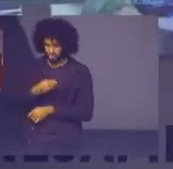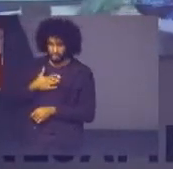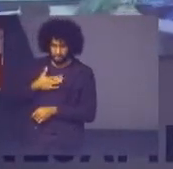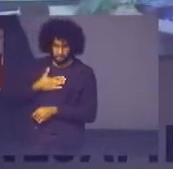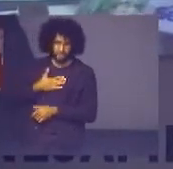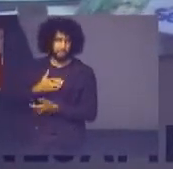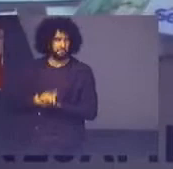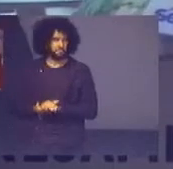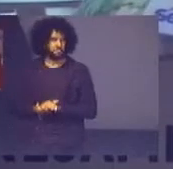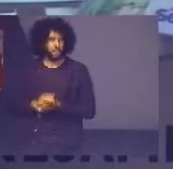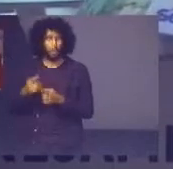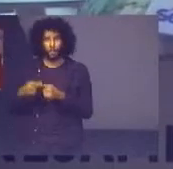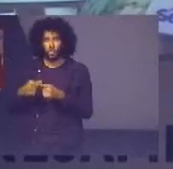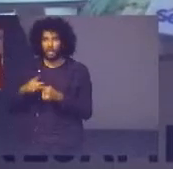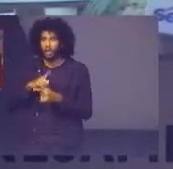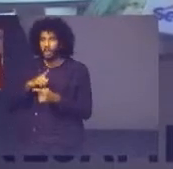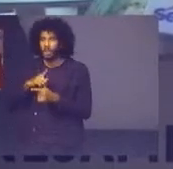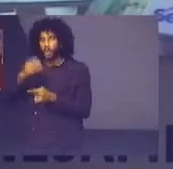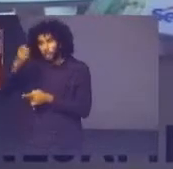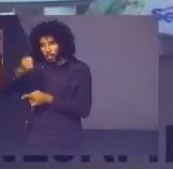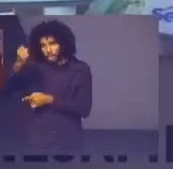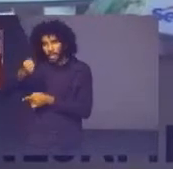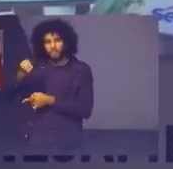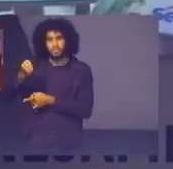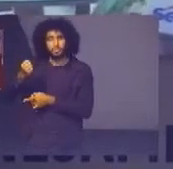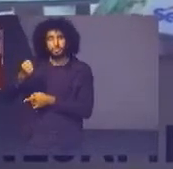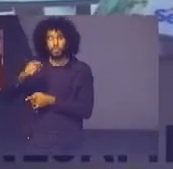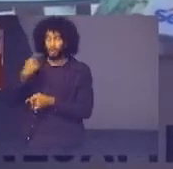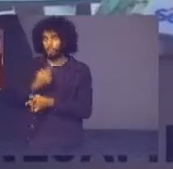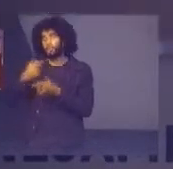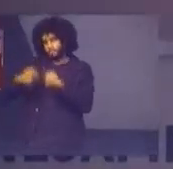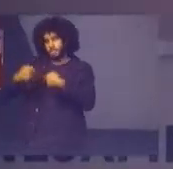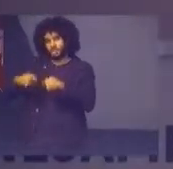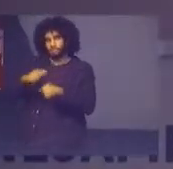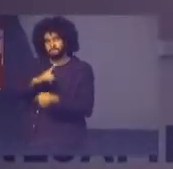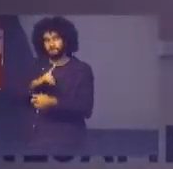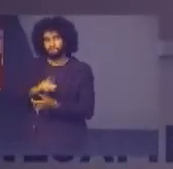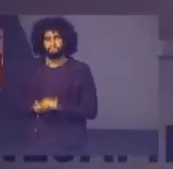ela receba o benefício dela e nós precisamos da curatela.